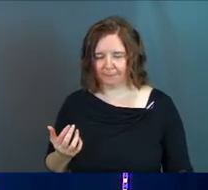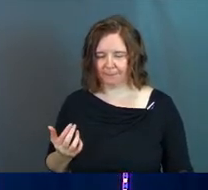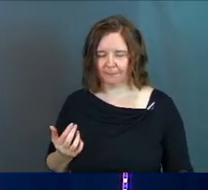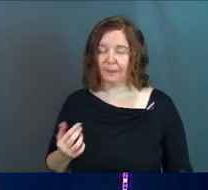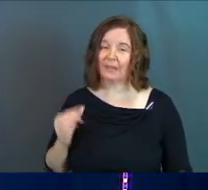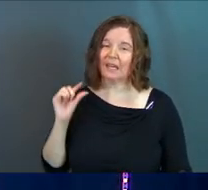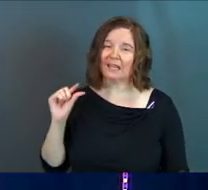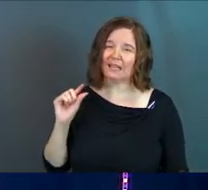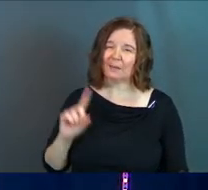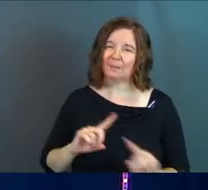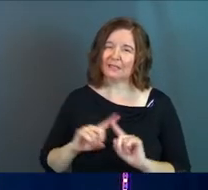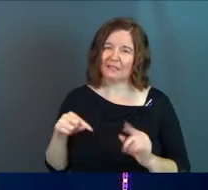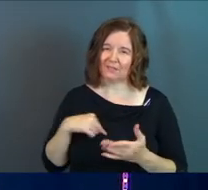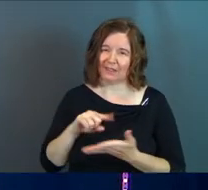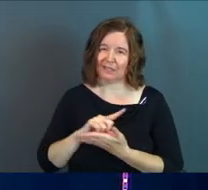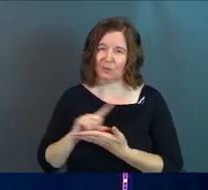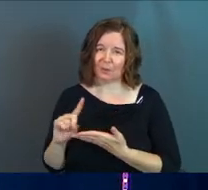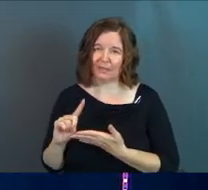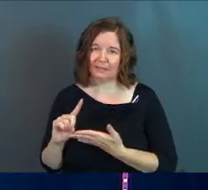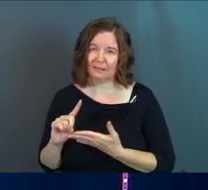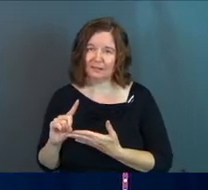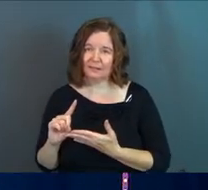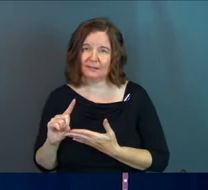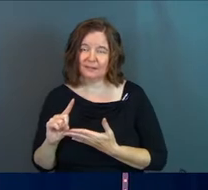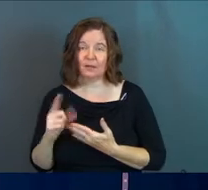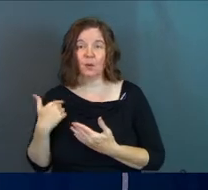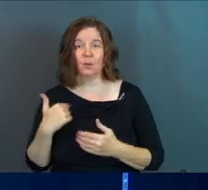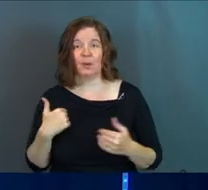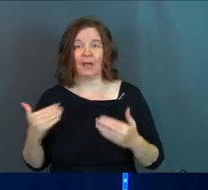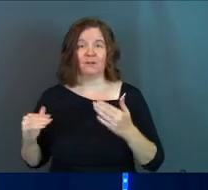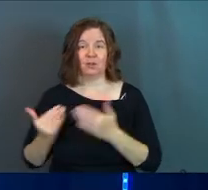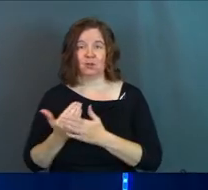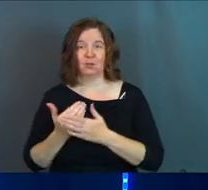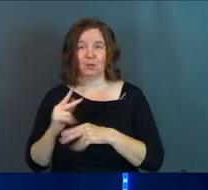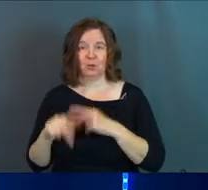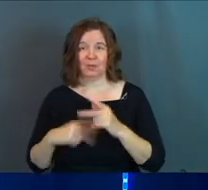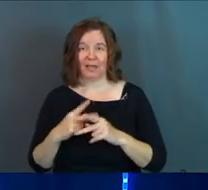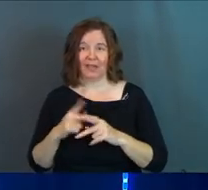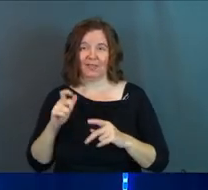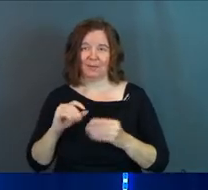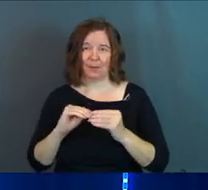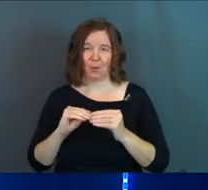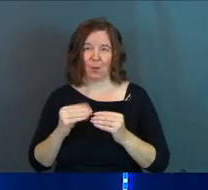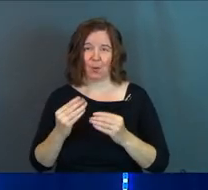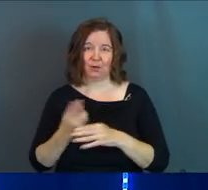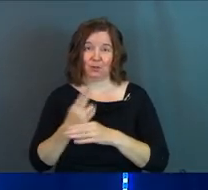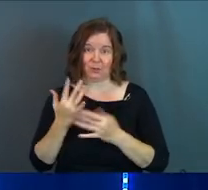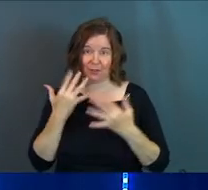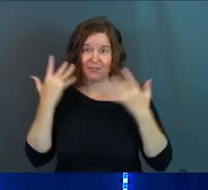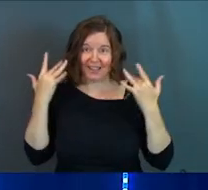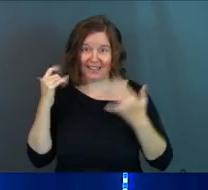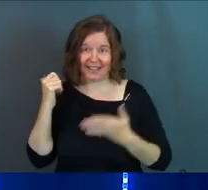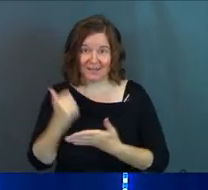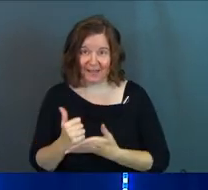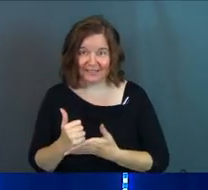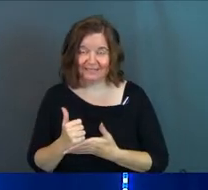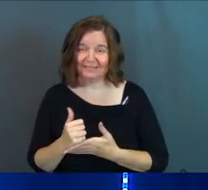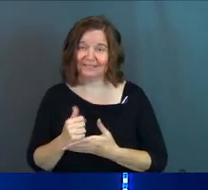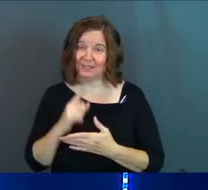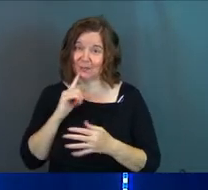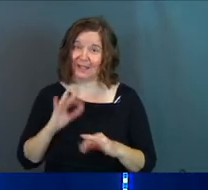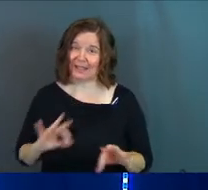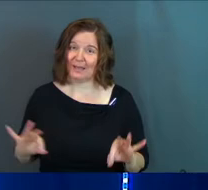These are a little bit different this week. We got a brand new kind that are meant to be more user-friendly. Amen? That's